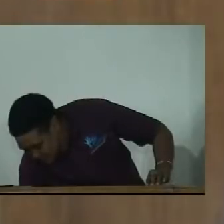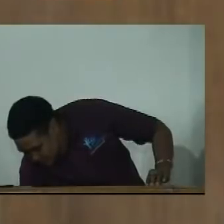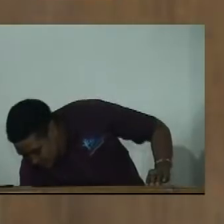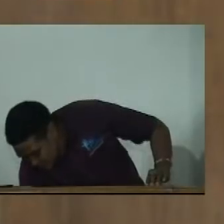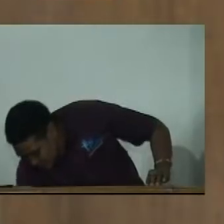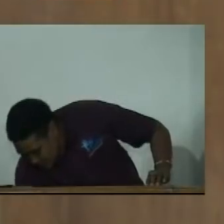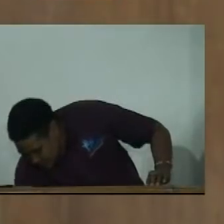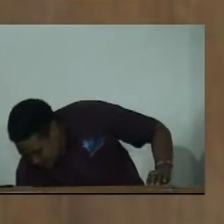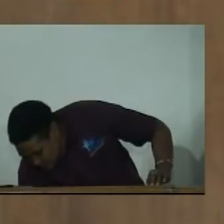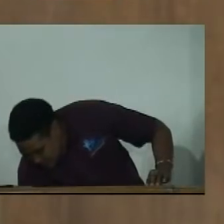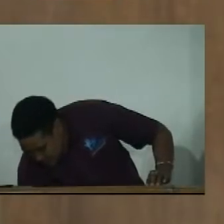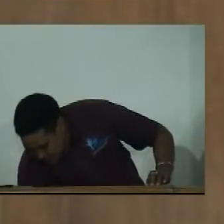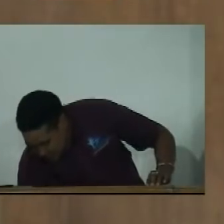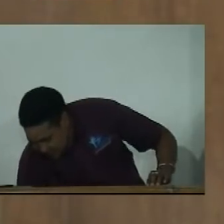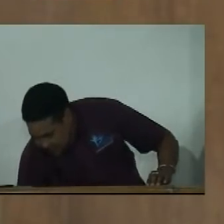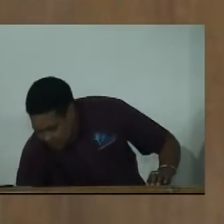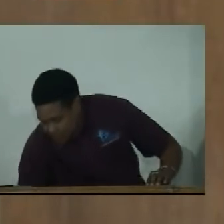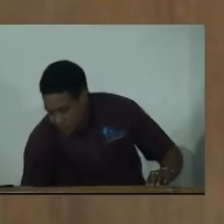be a